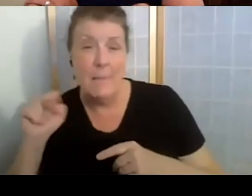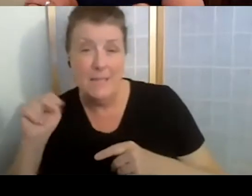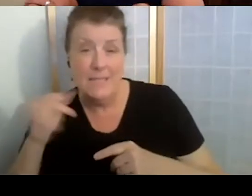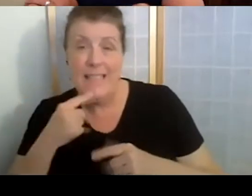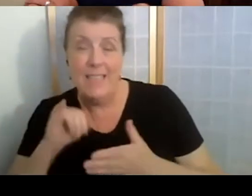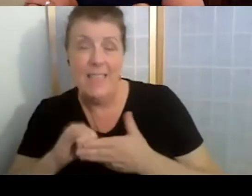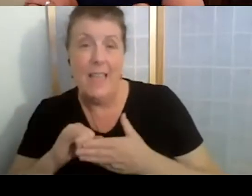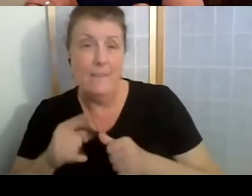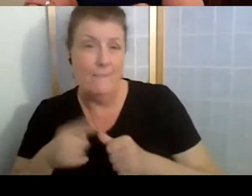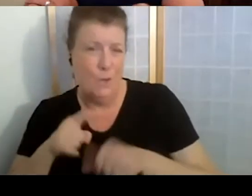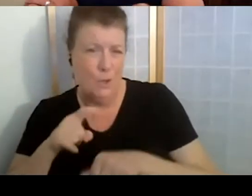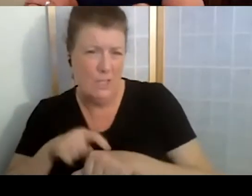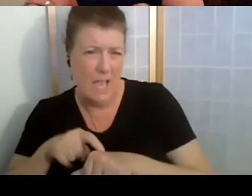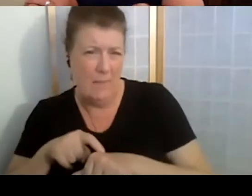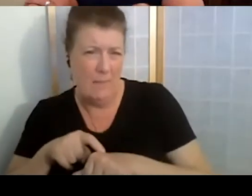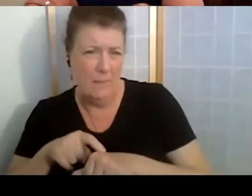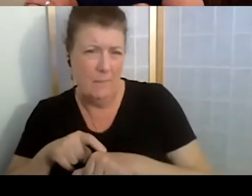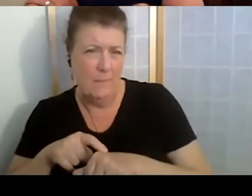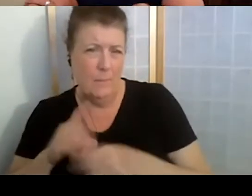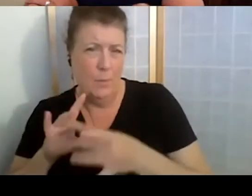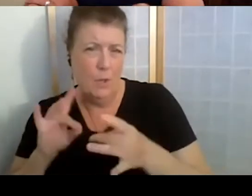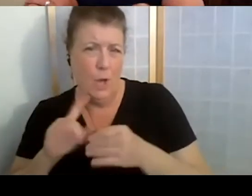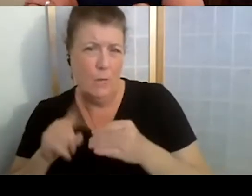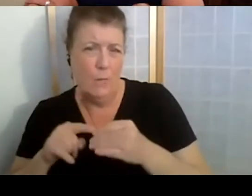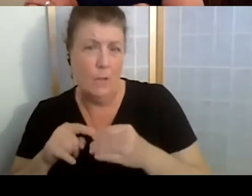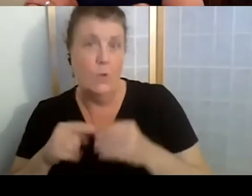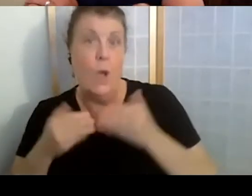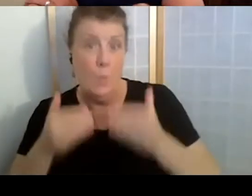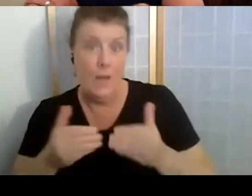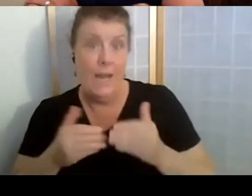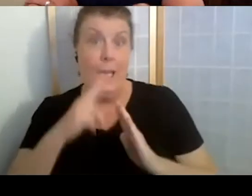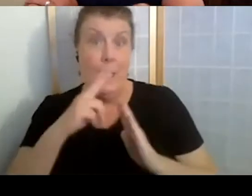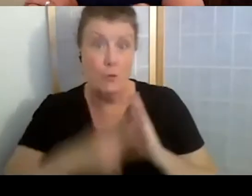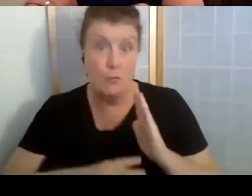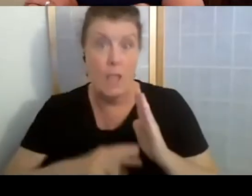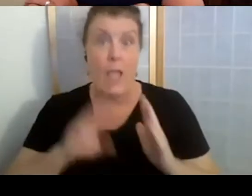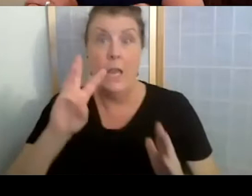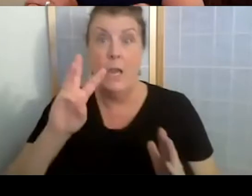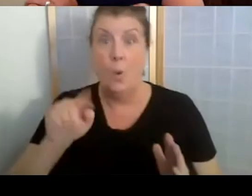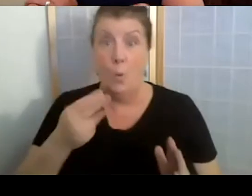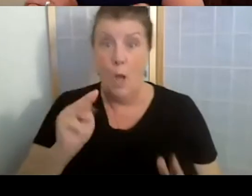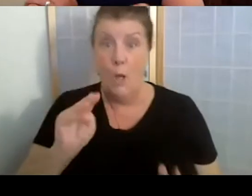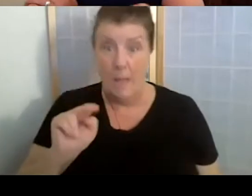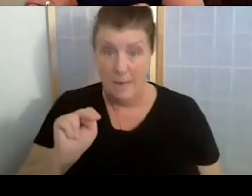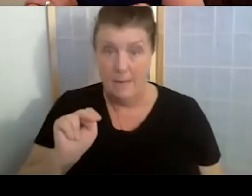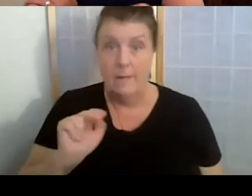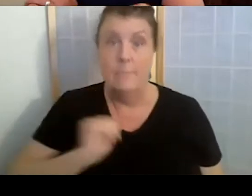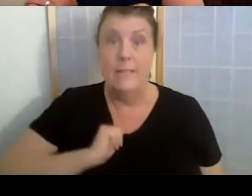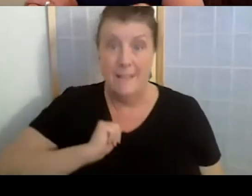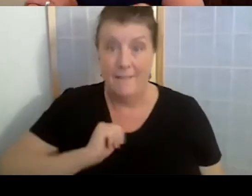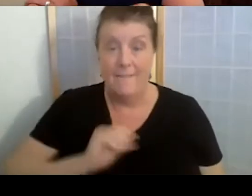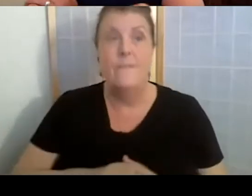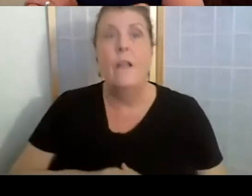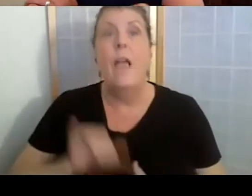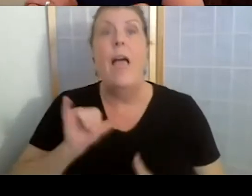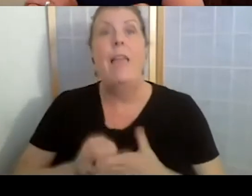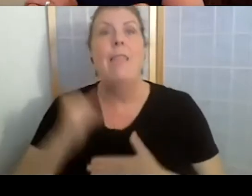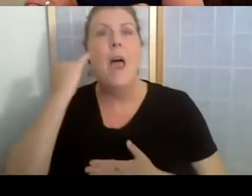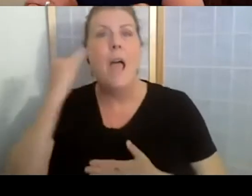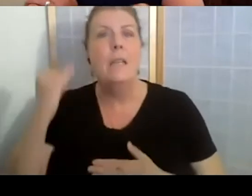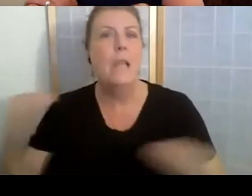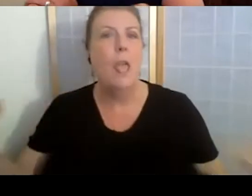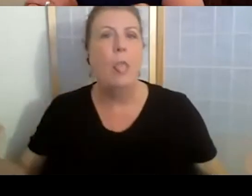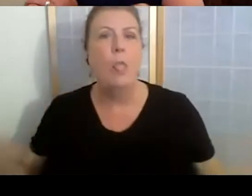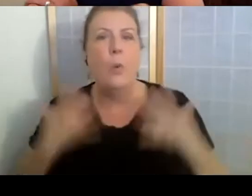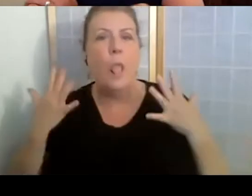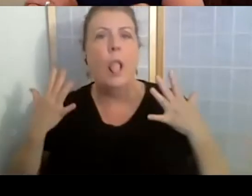talking about the idea. And so I went and read Watchmen, which I had never read before. And that idea was thrilling to me because if you